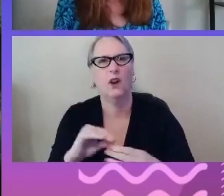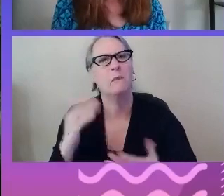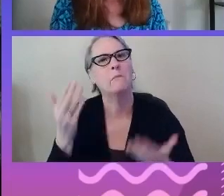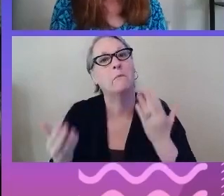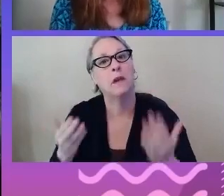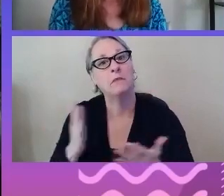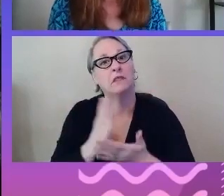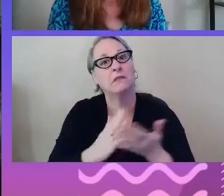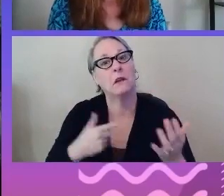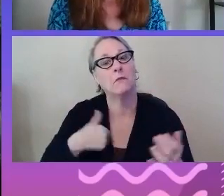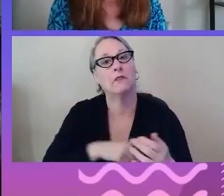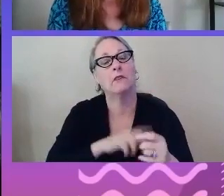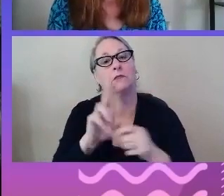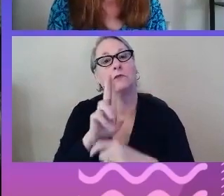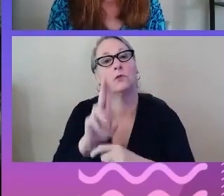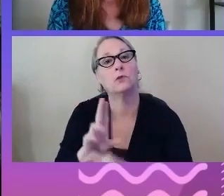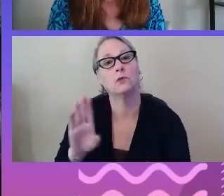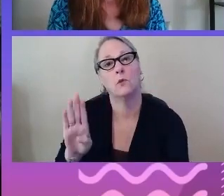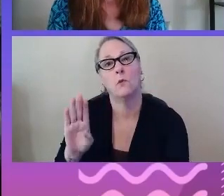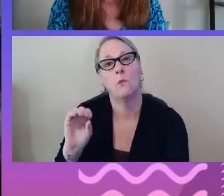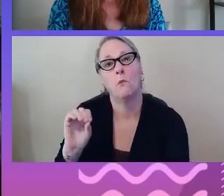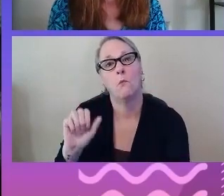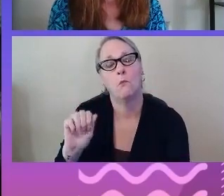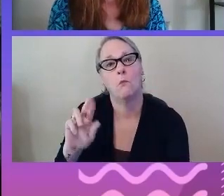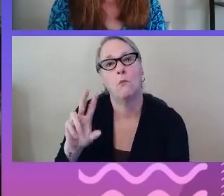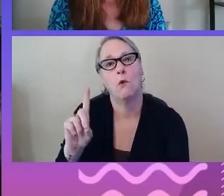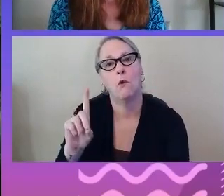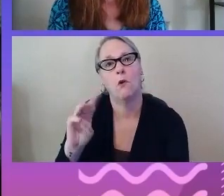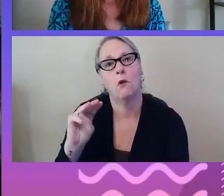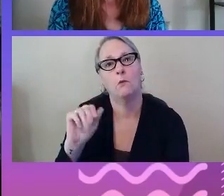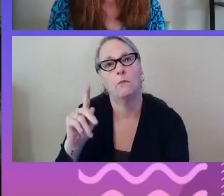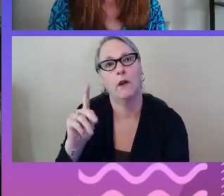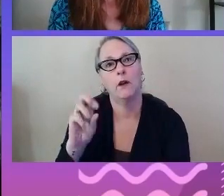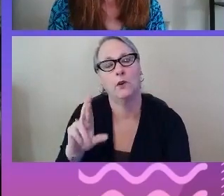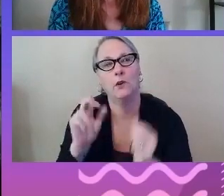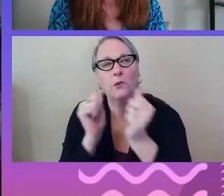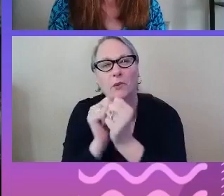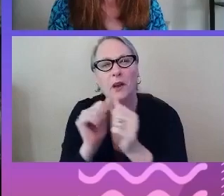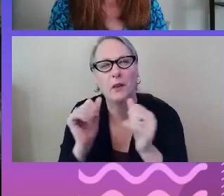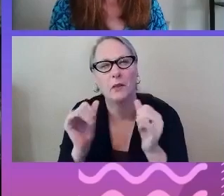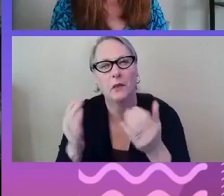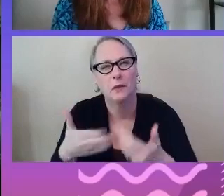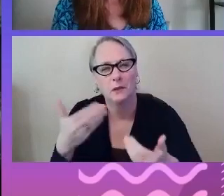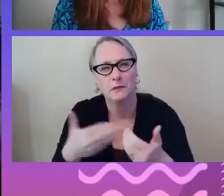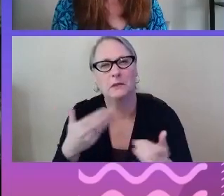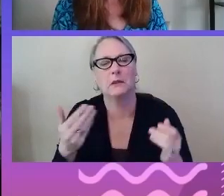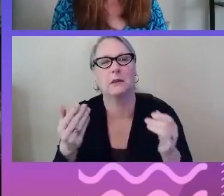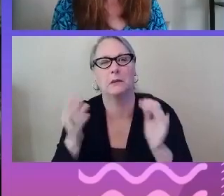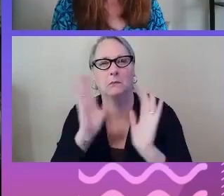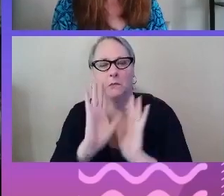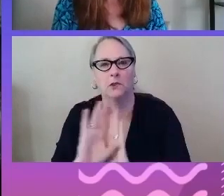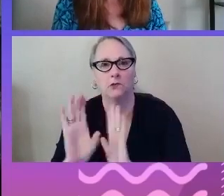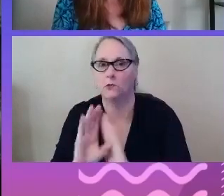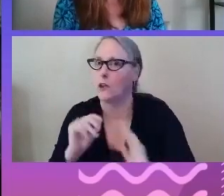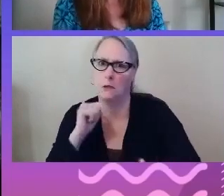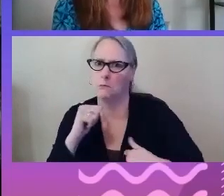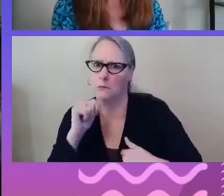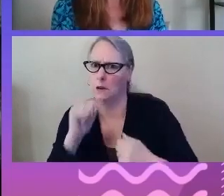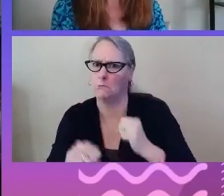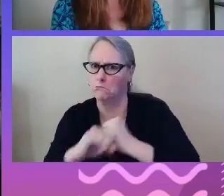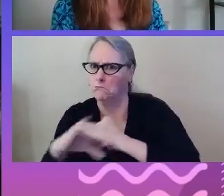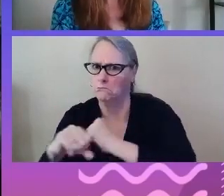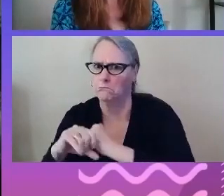simplistic, easy pictures. And I'm not here to promote Boardmaker or anything, but they are sometimes some students need that